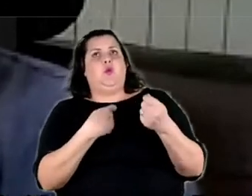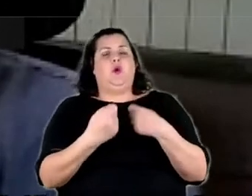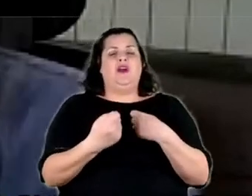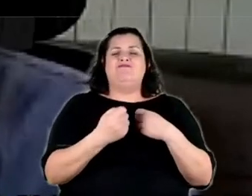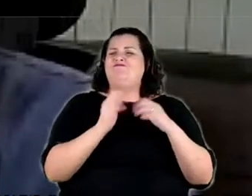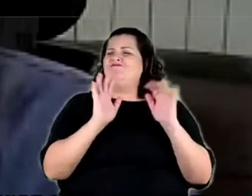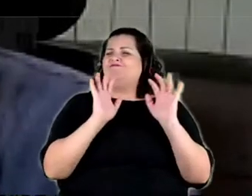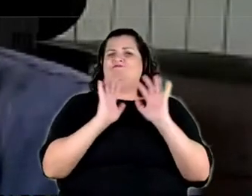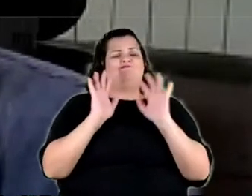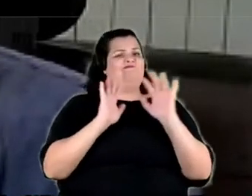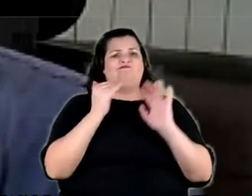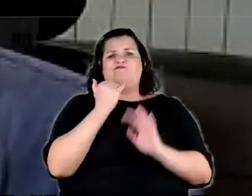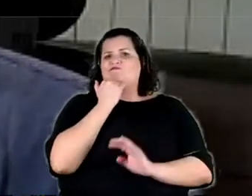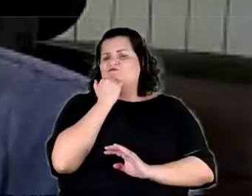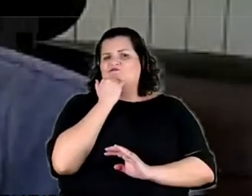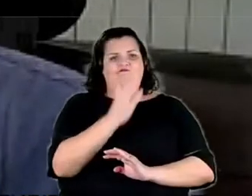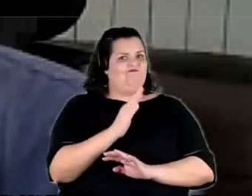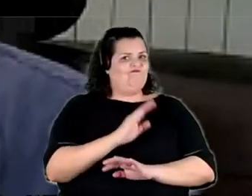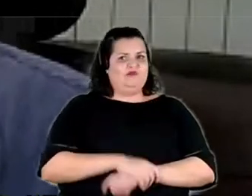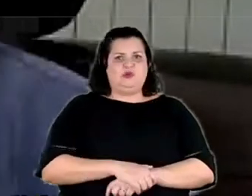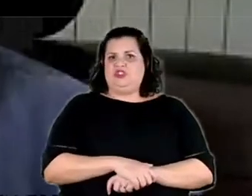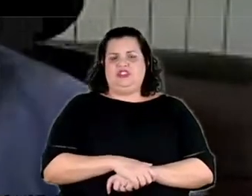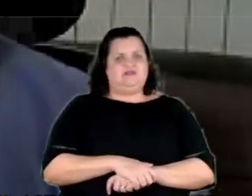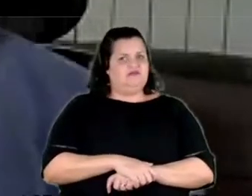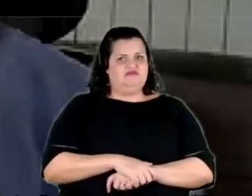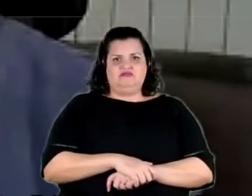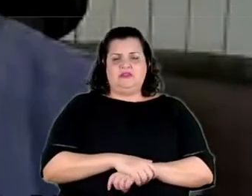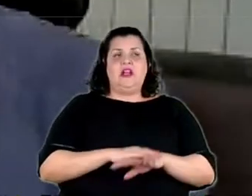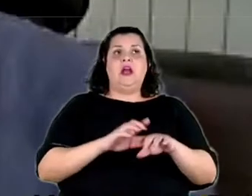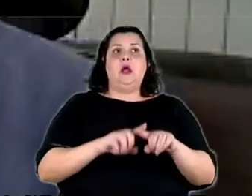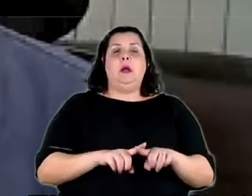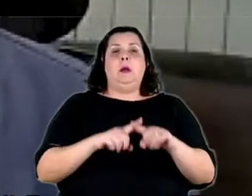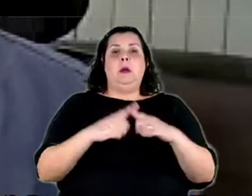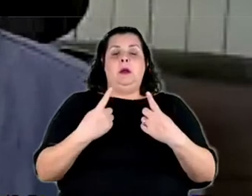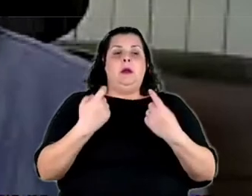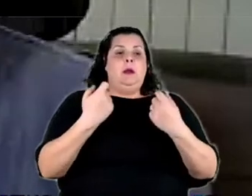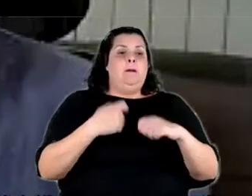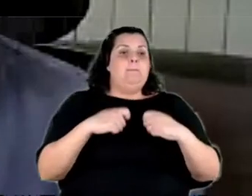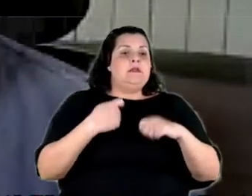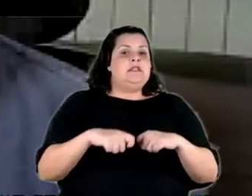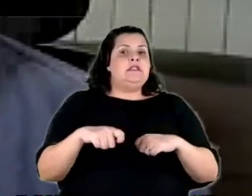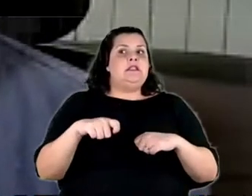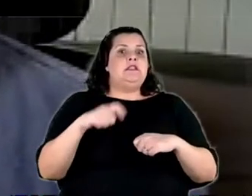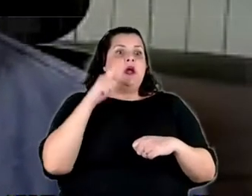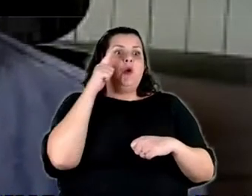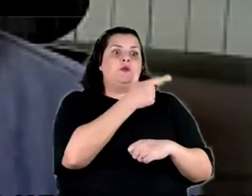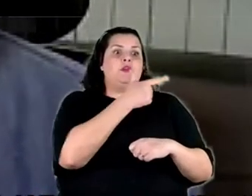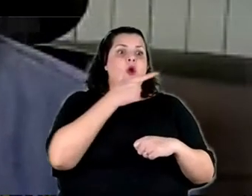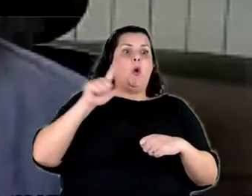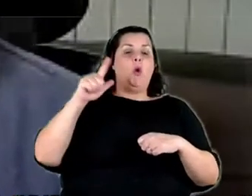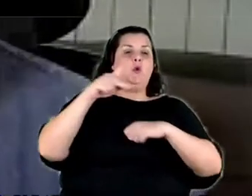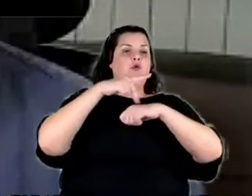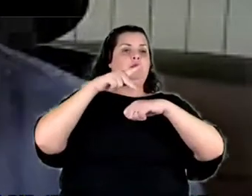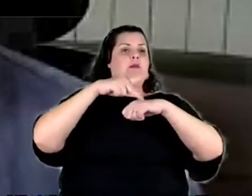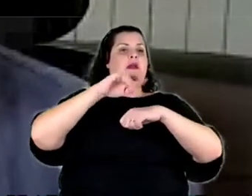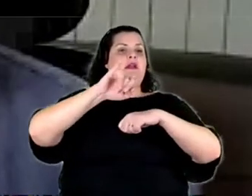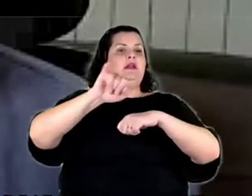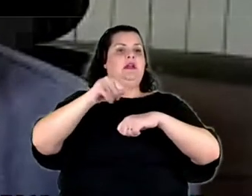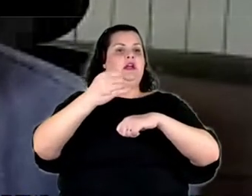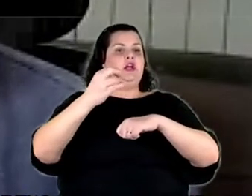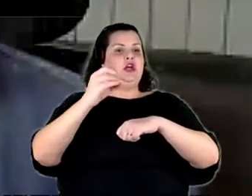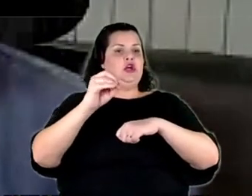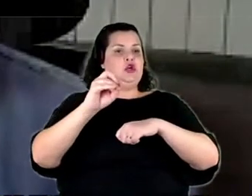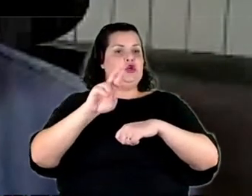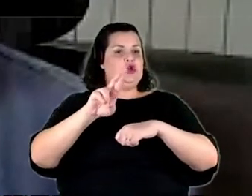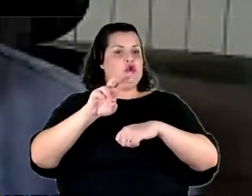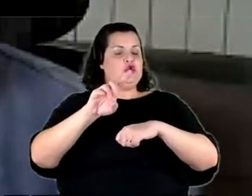Jordan and Egypt, and begin creating an economic infrastructure and a security